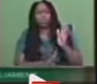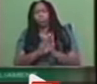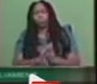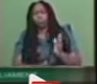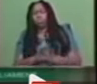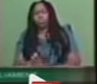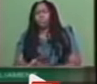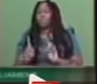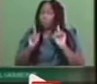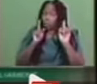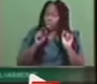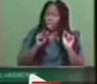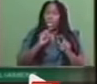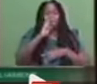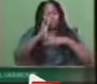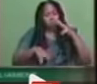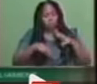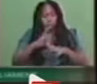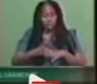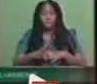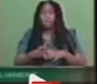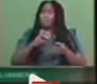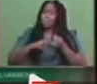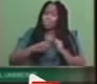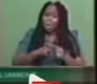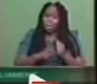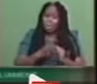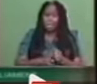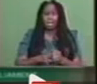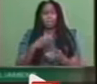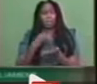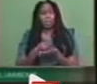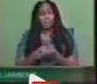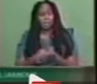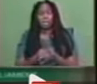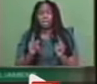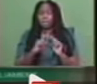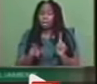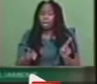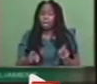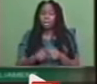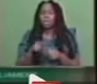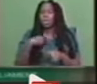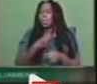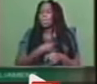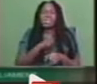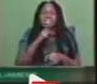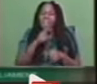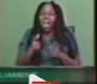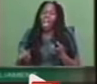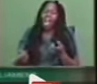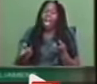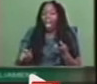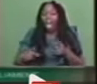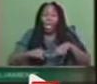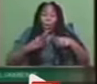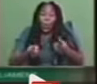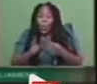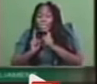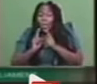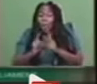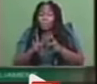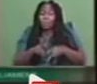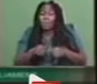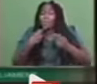financial crisis in the previous year. So we didn't come. We didn't come to the population with doom and gloom and blame game. We did what we